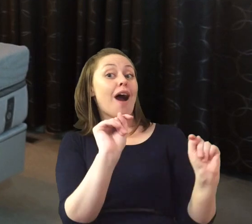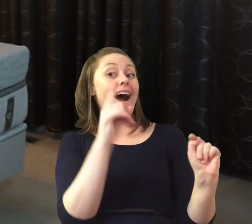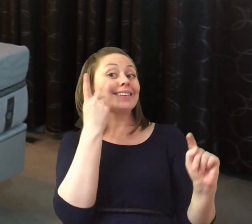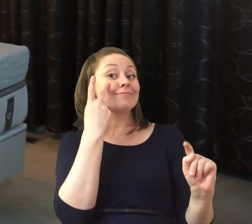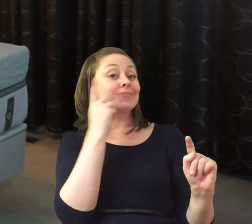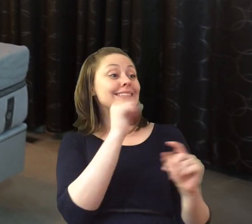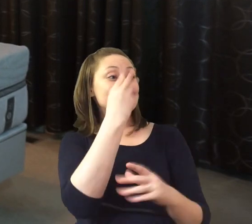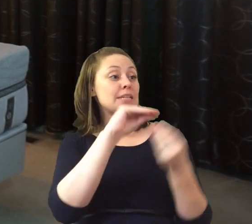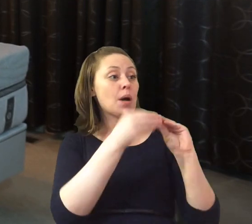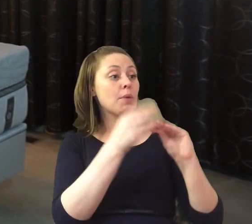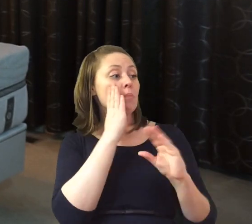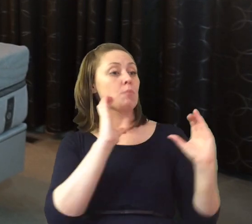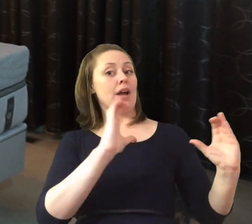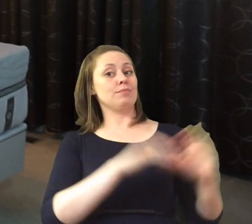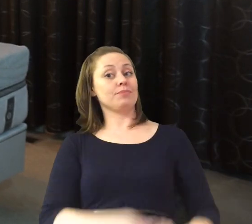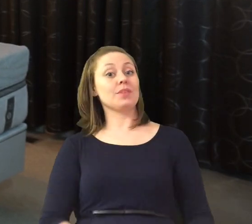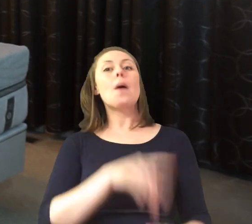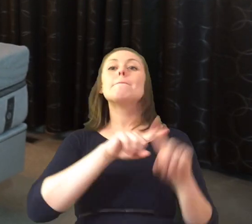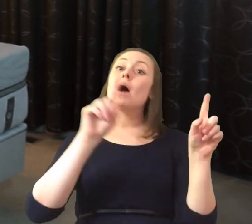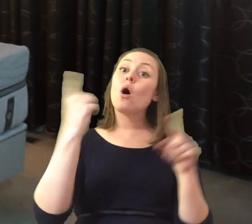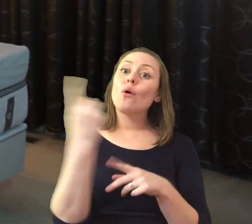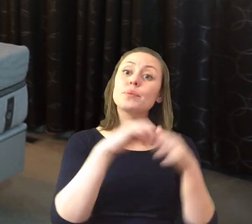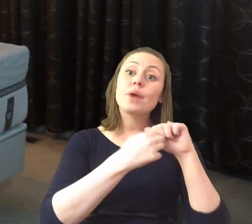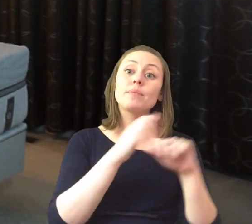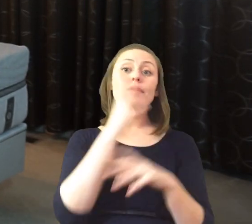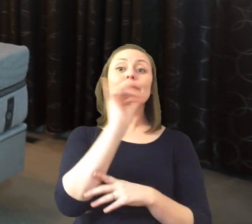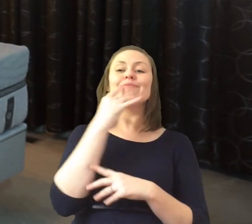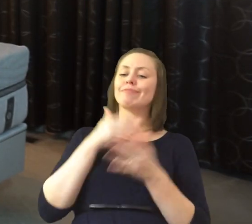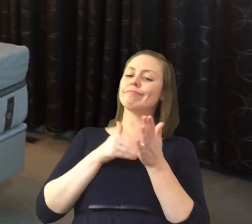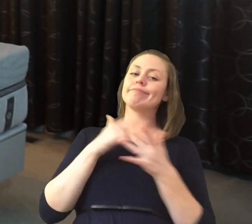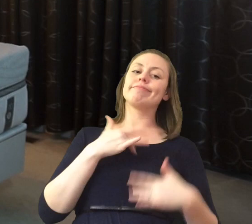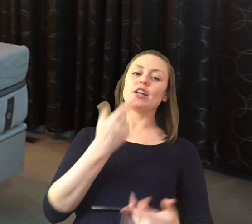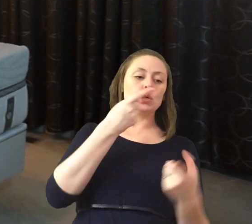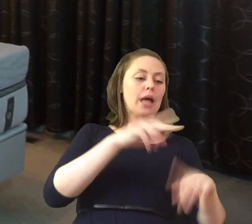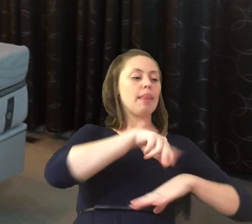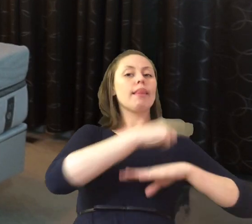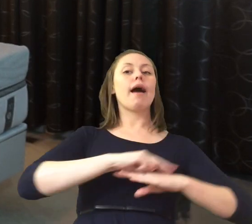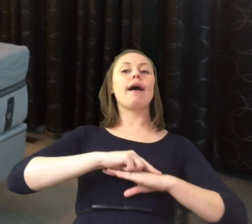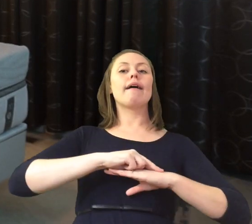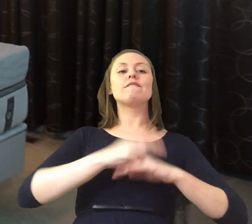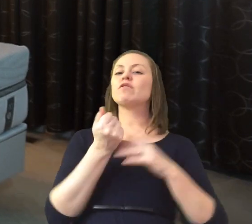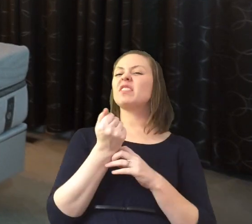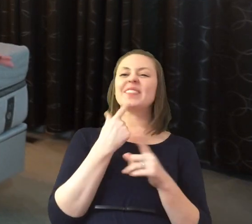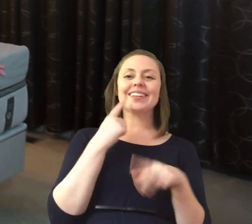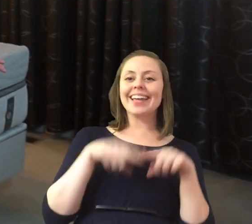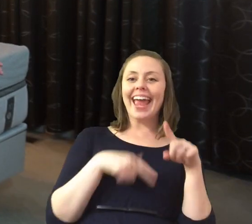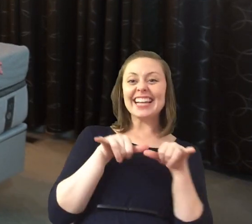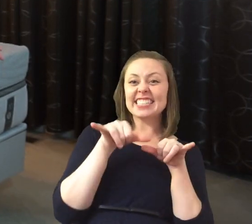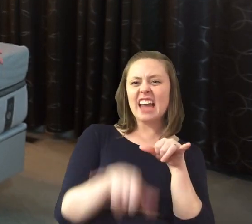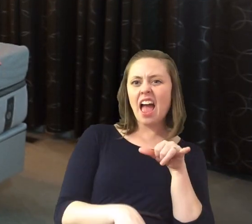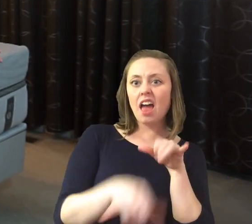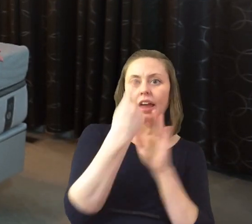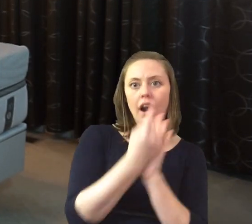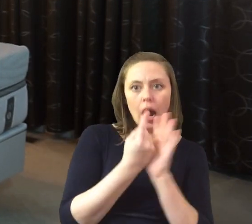the Sleep Number mattress. The only problem with that is that oftentimes when you lay down on a mattress, for even if you camped out there for